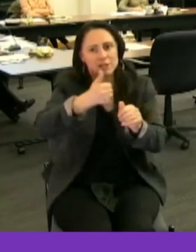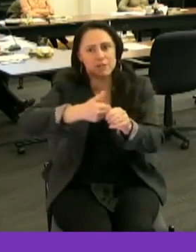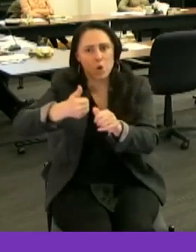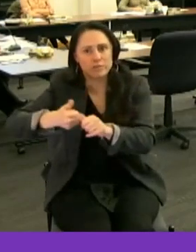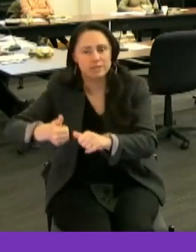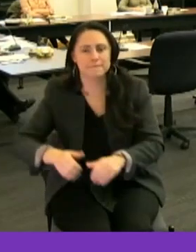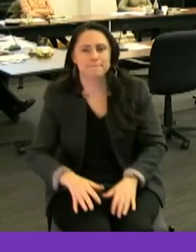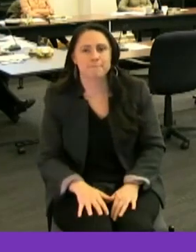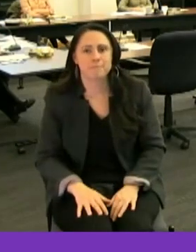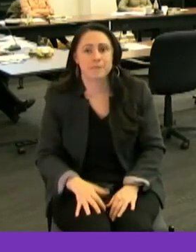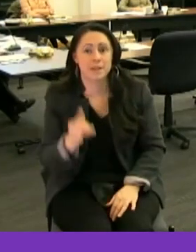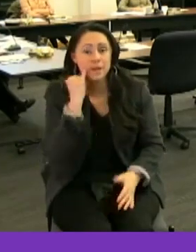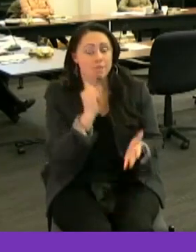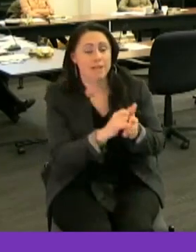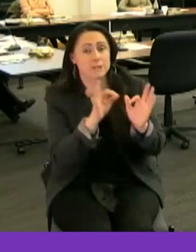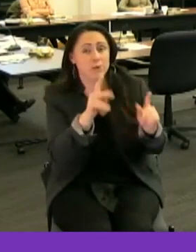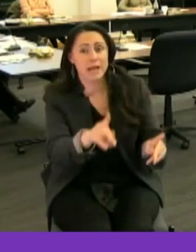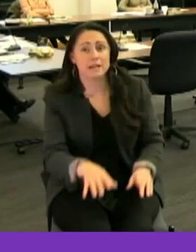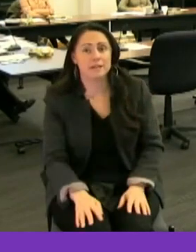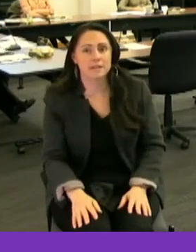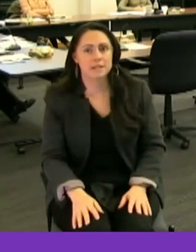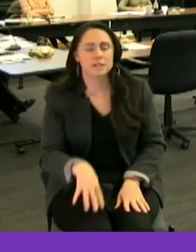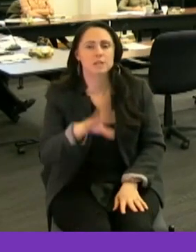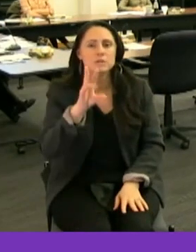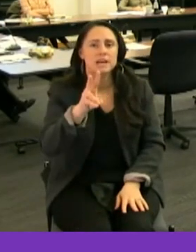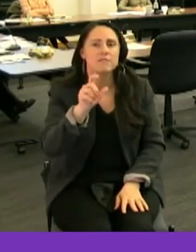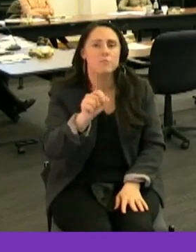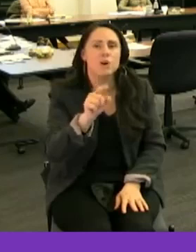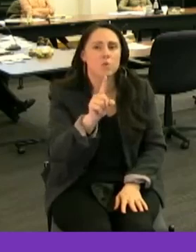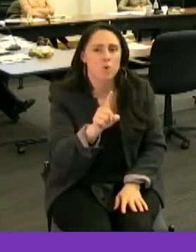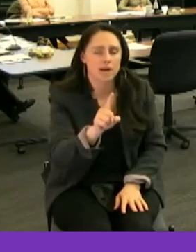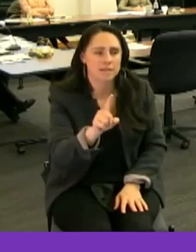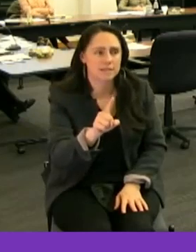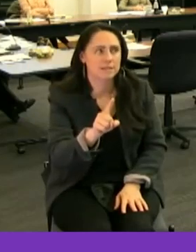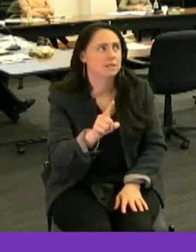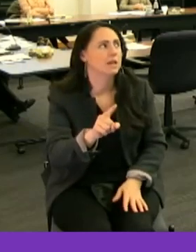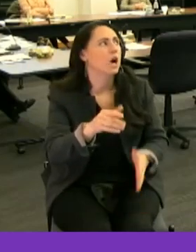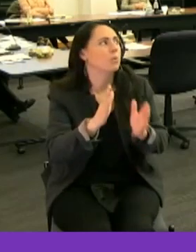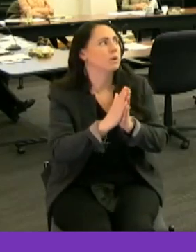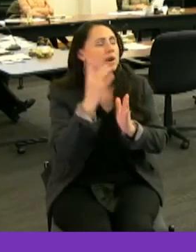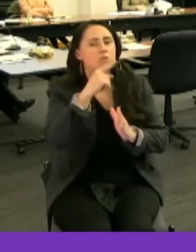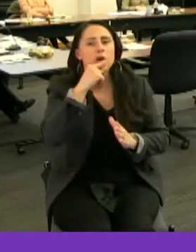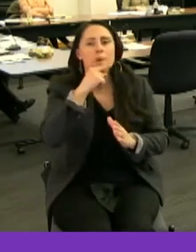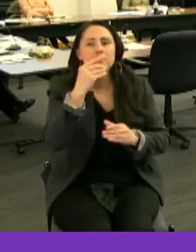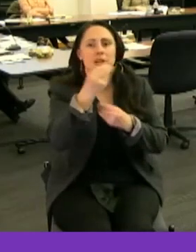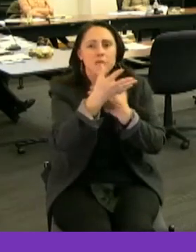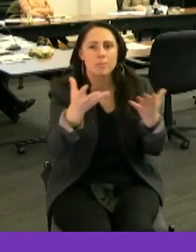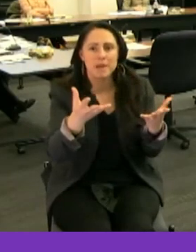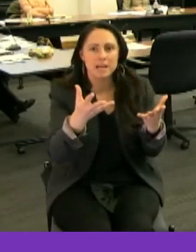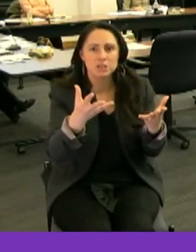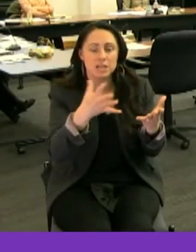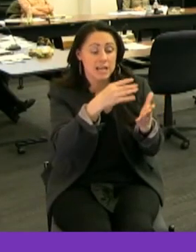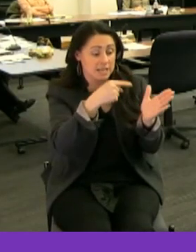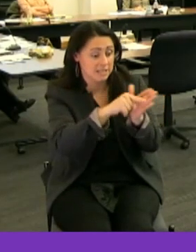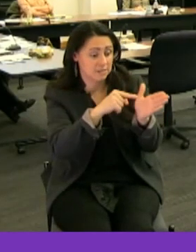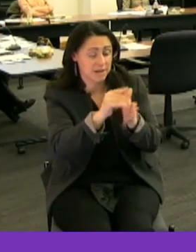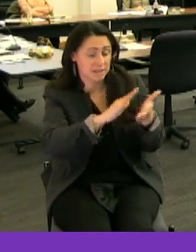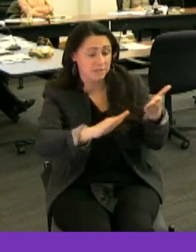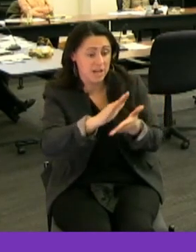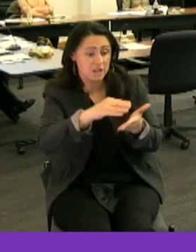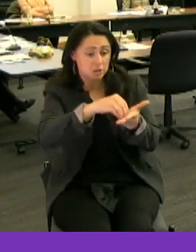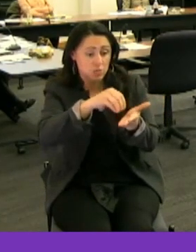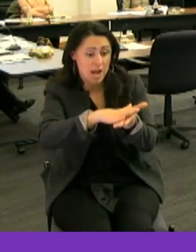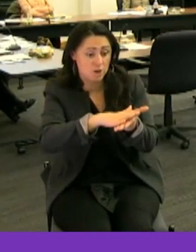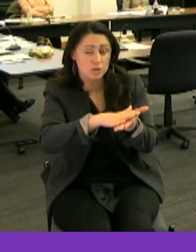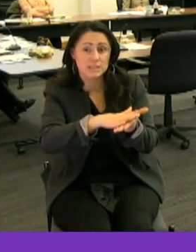those, if that's okay. So 7.1 is a request for public information and inspection of college